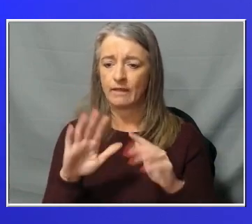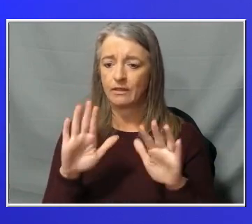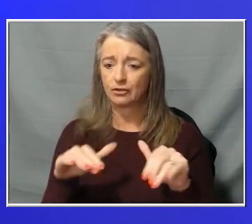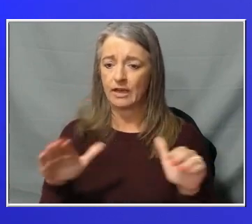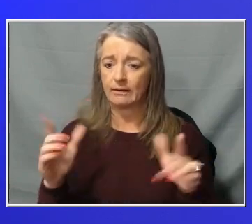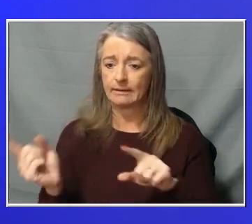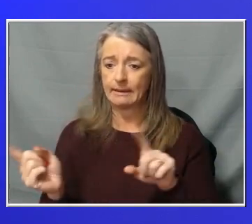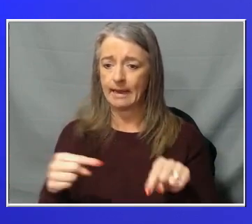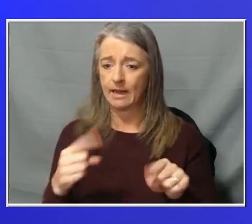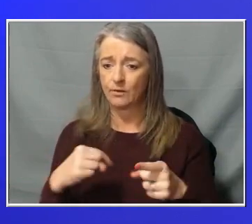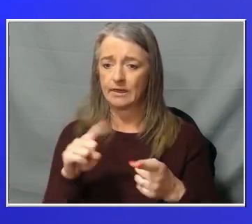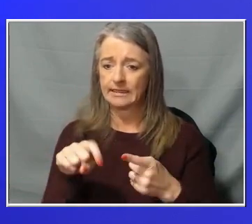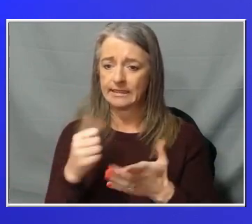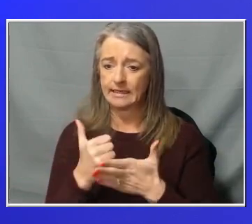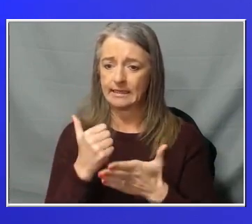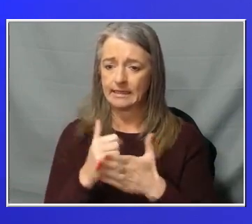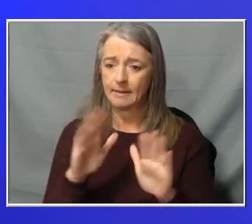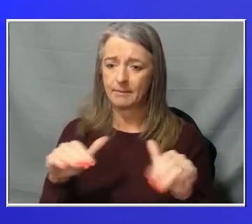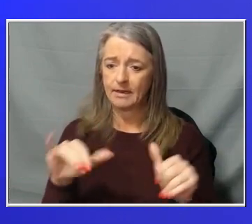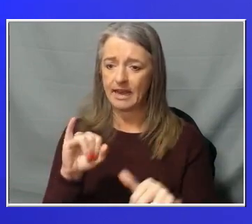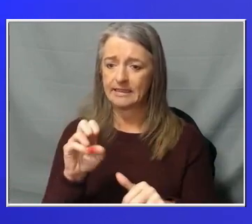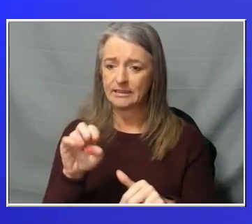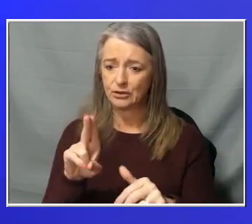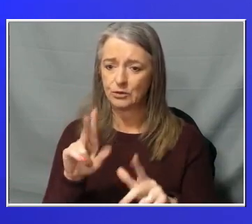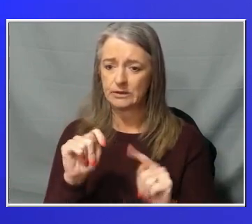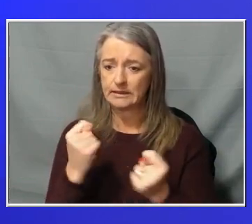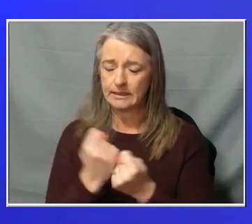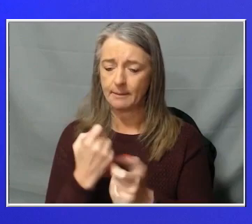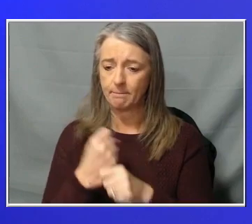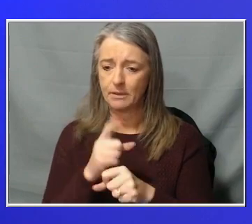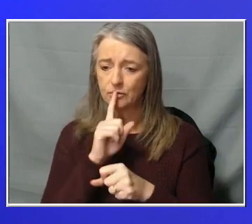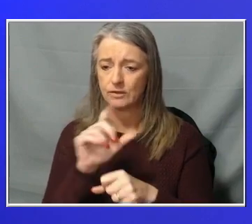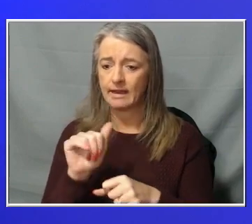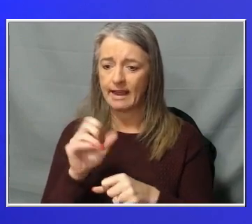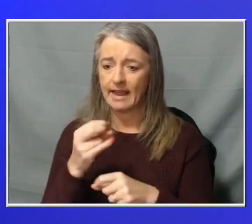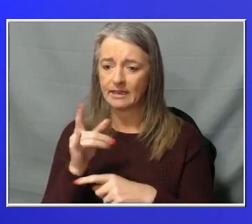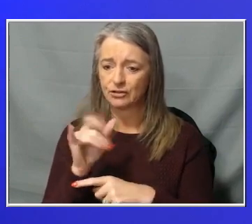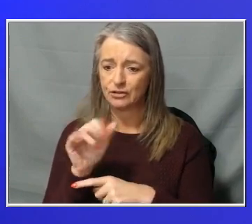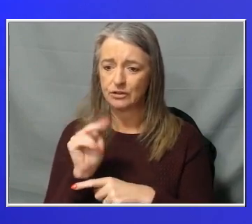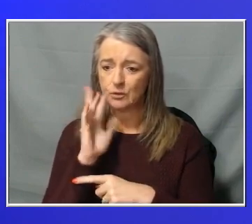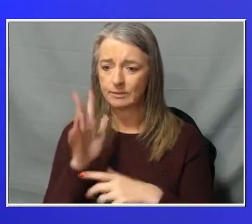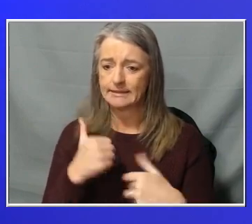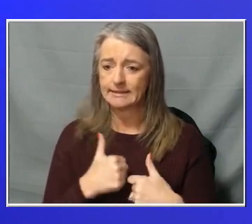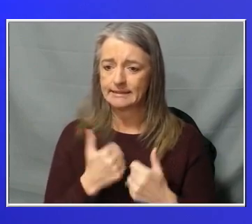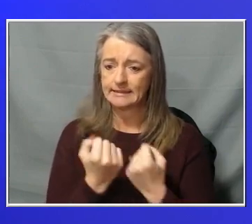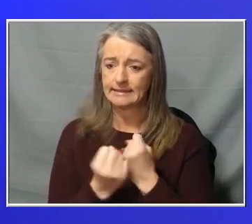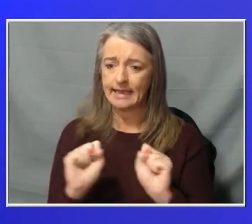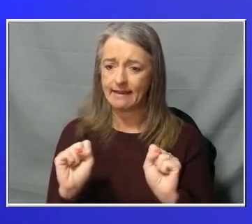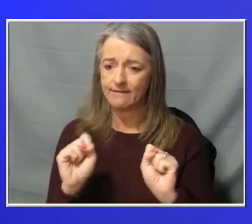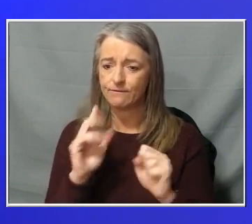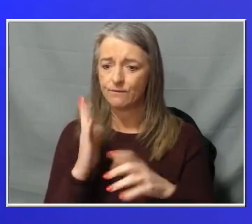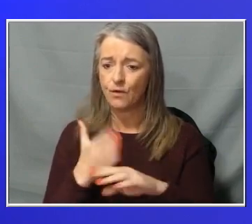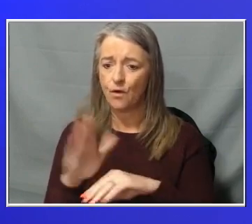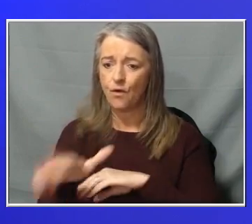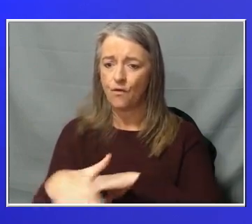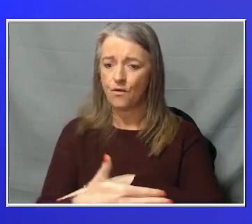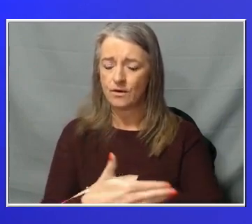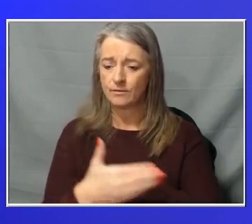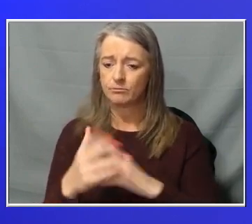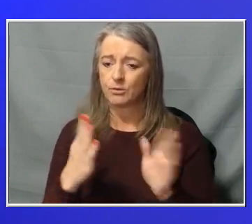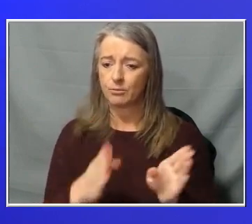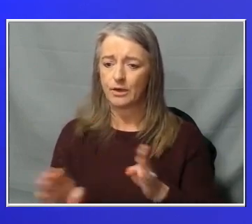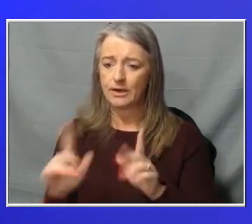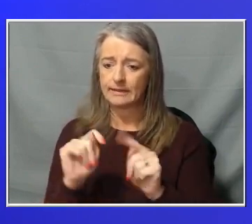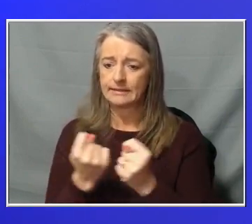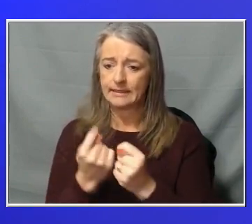needed the help of our pediatric ICU team to make sure that Ashlyn was going to be safe overnight while we were preparing the surgical team for the